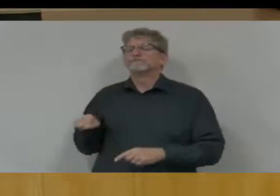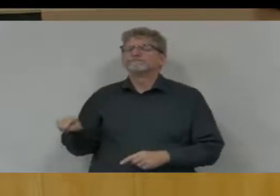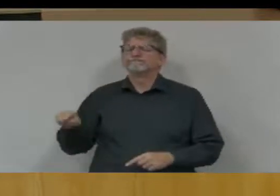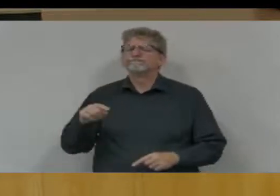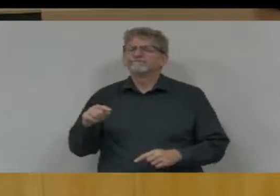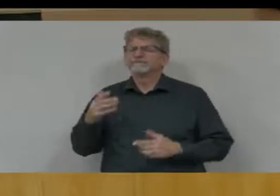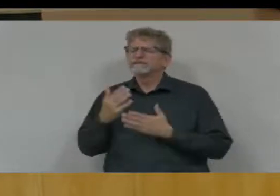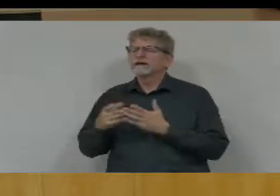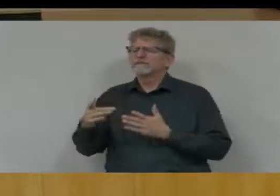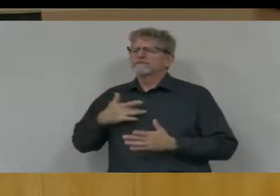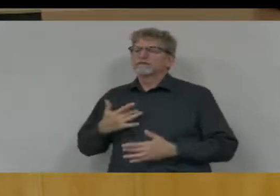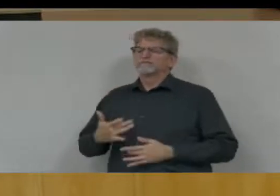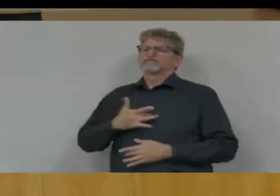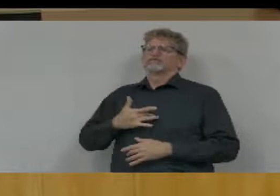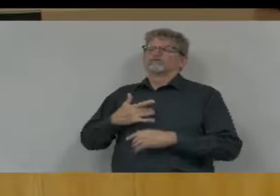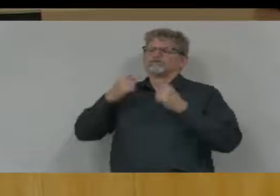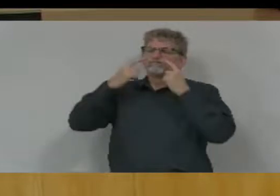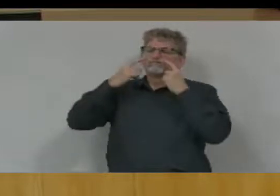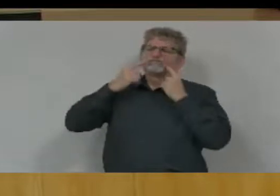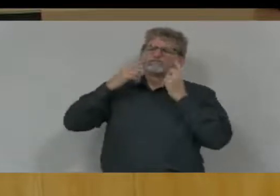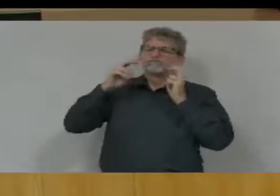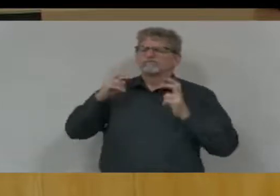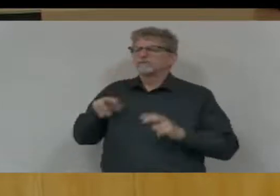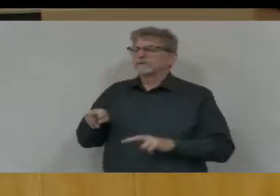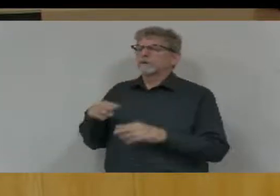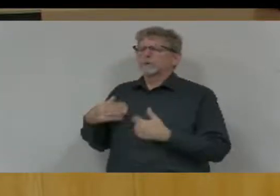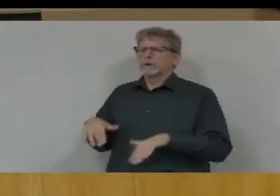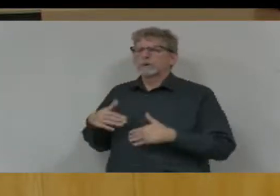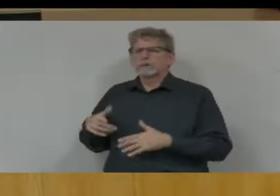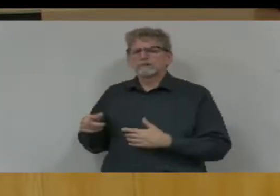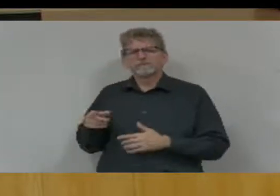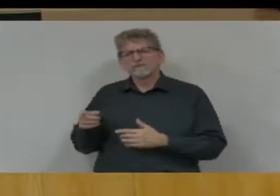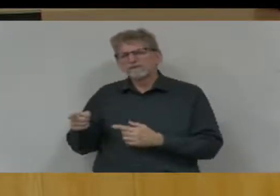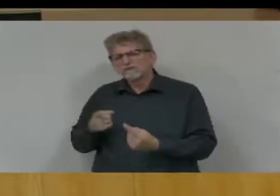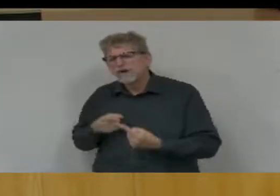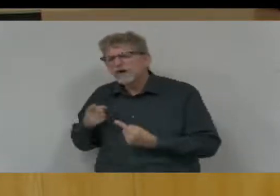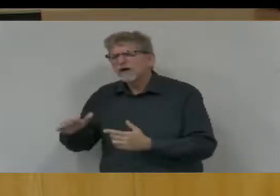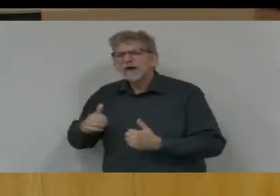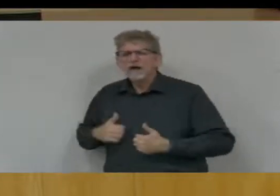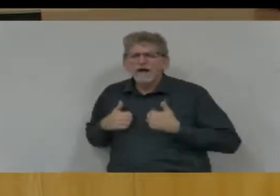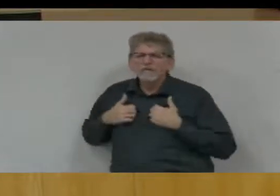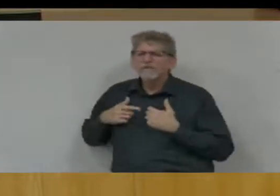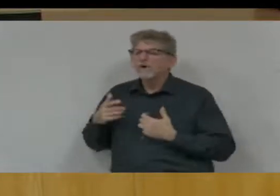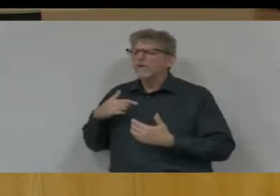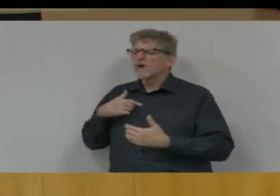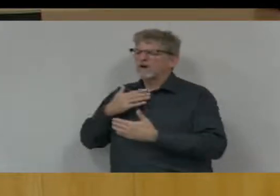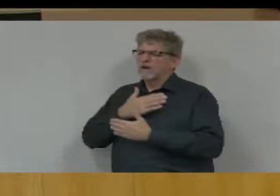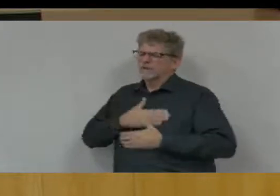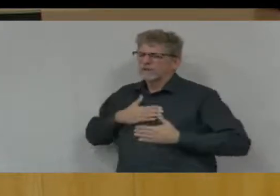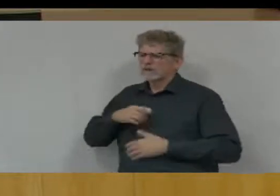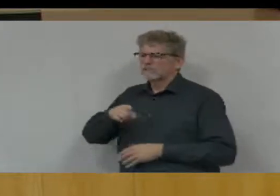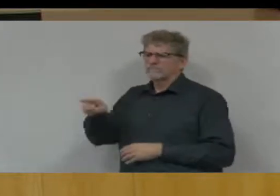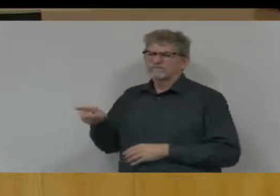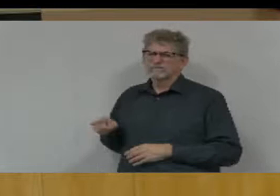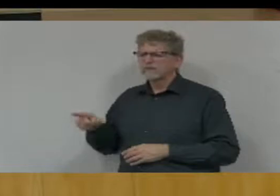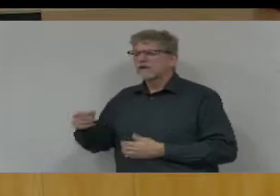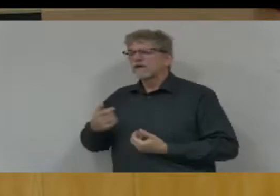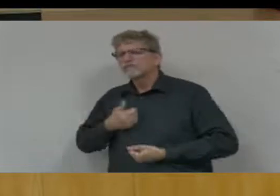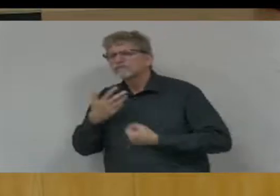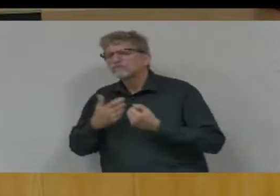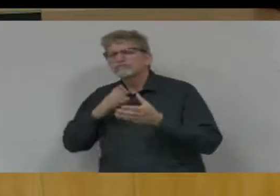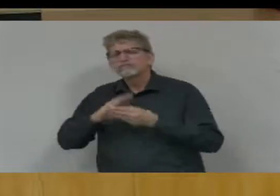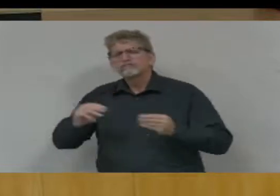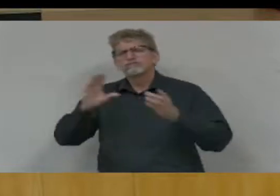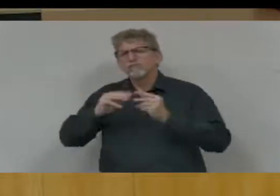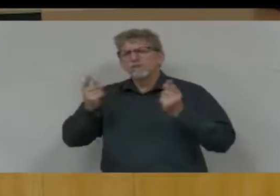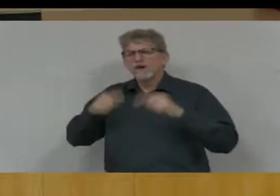the opportunity for a conversation because it allows them to share what they've experienced. So